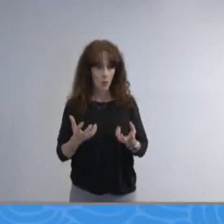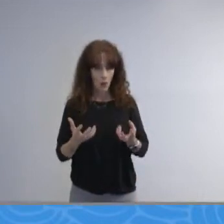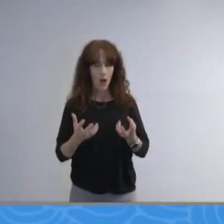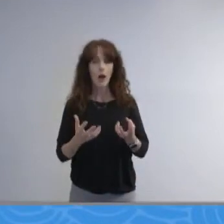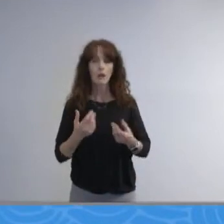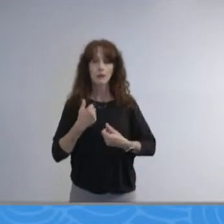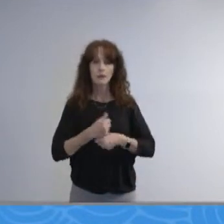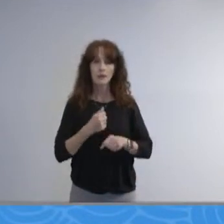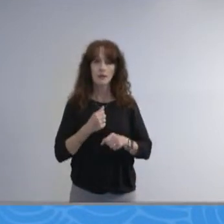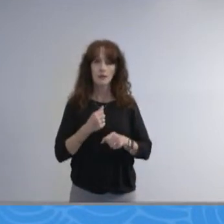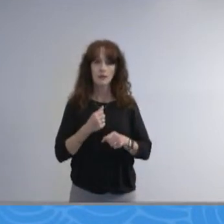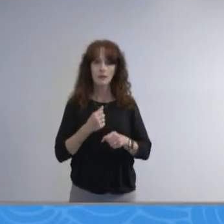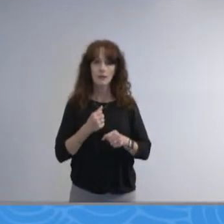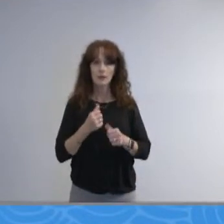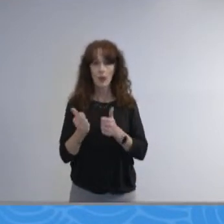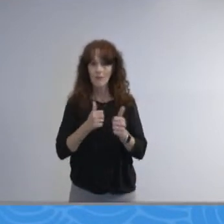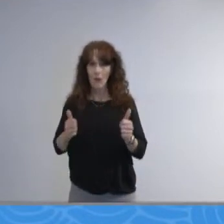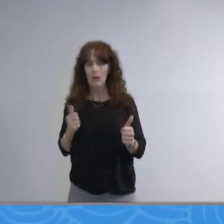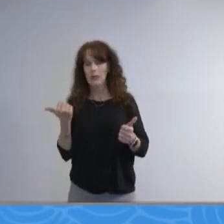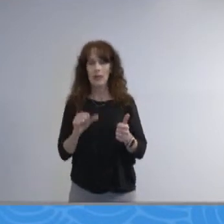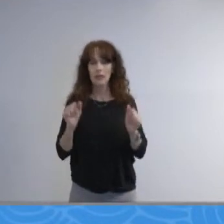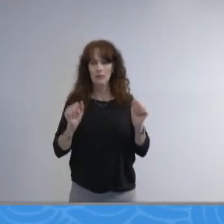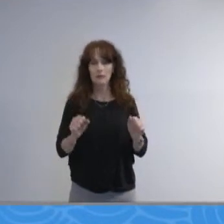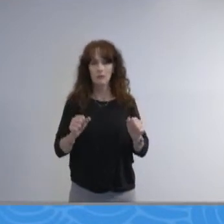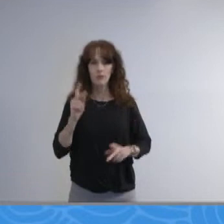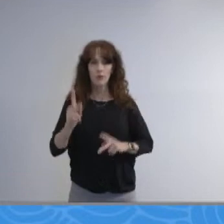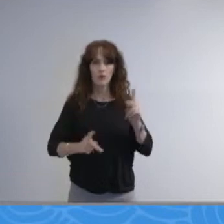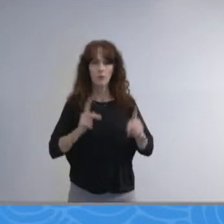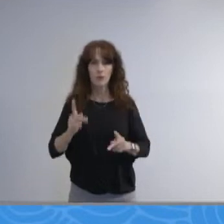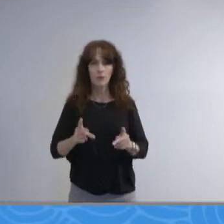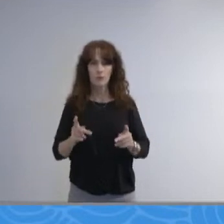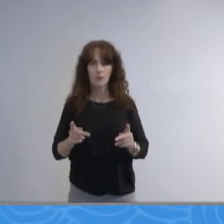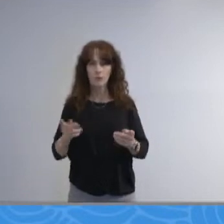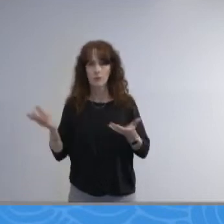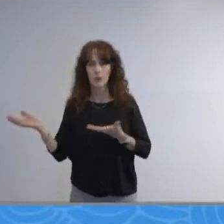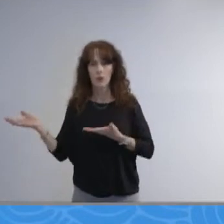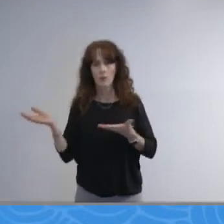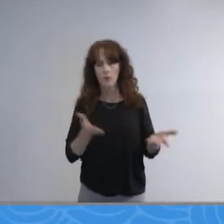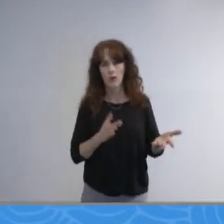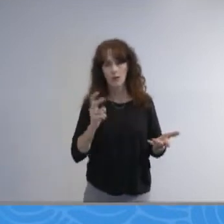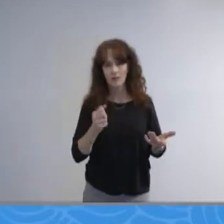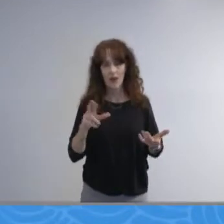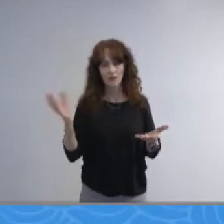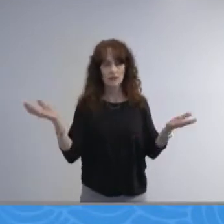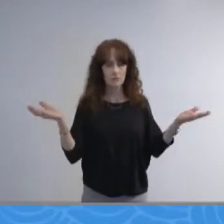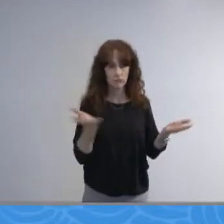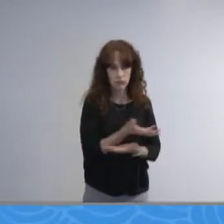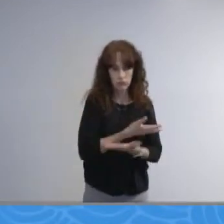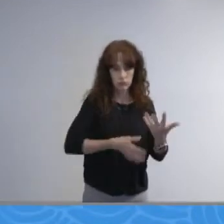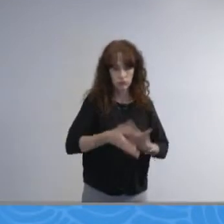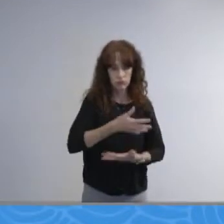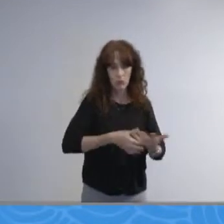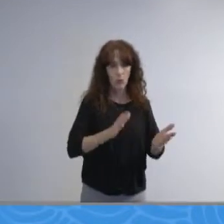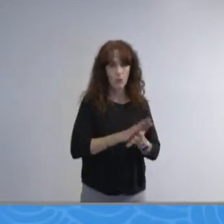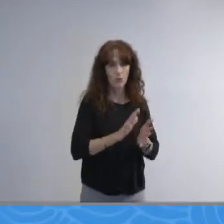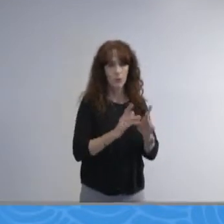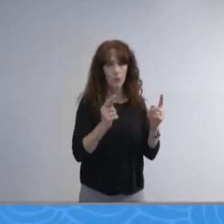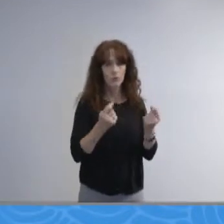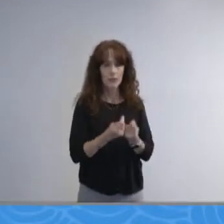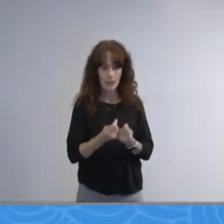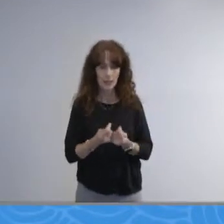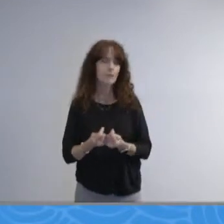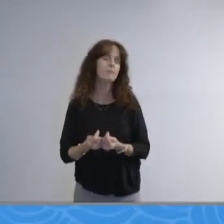to mitigate any possibility for people to be bringing the virus into the school, as well as, the school team.